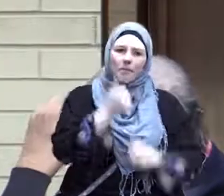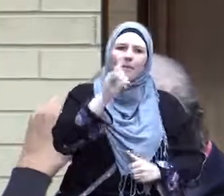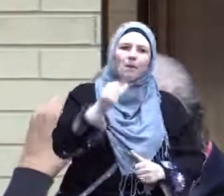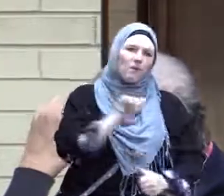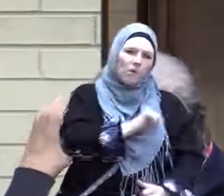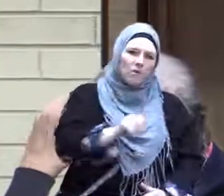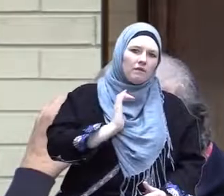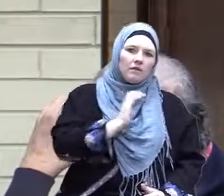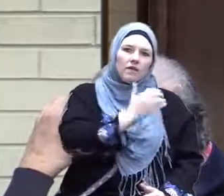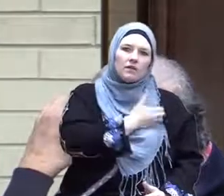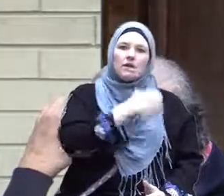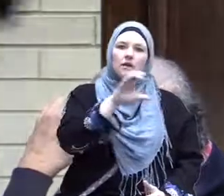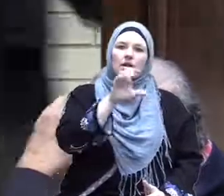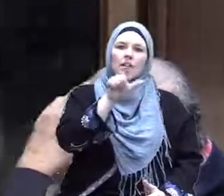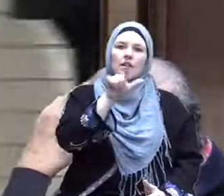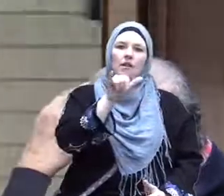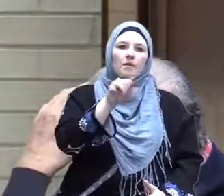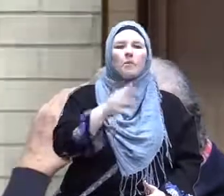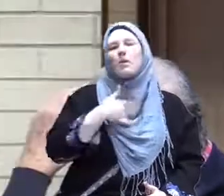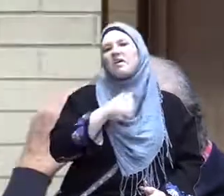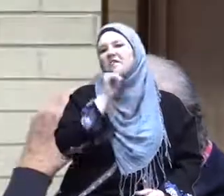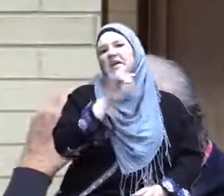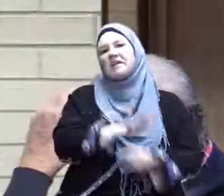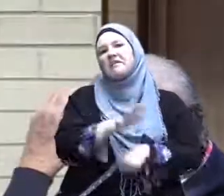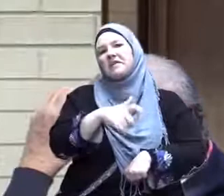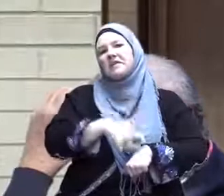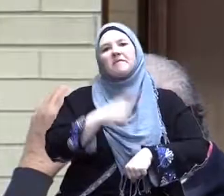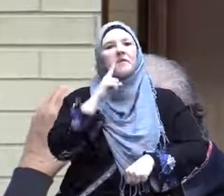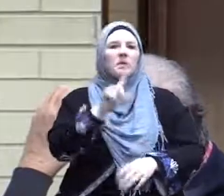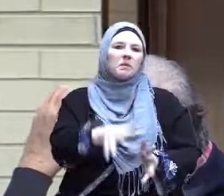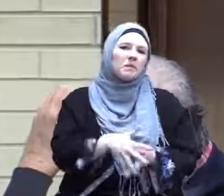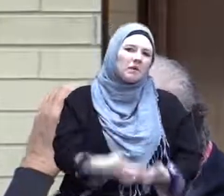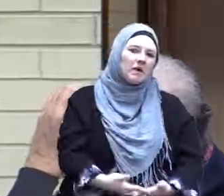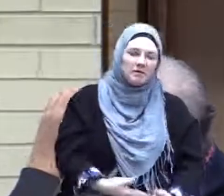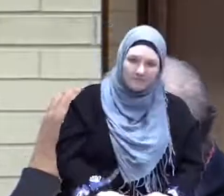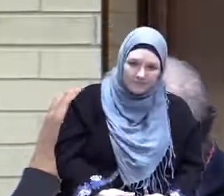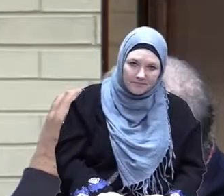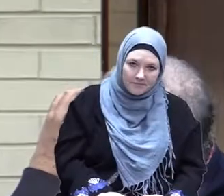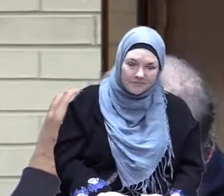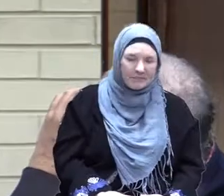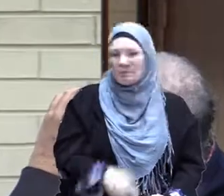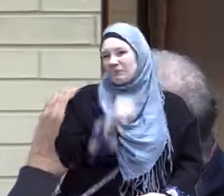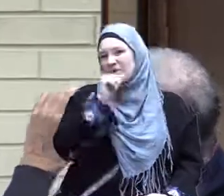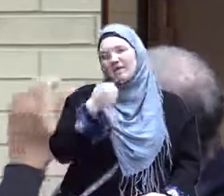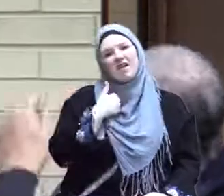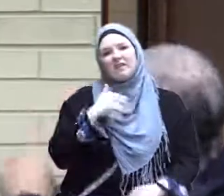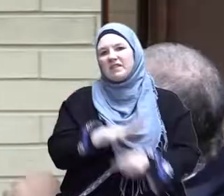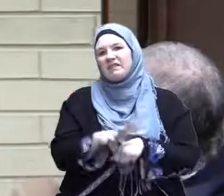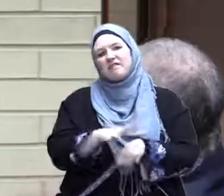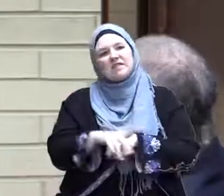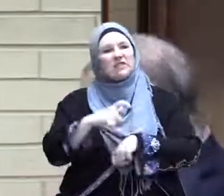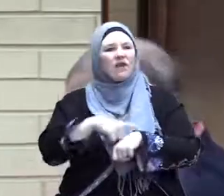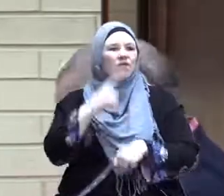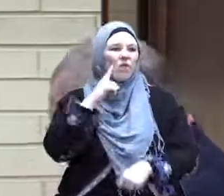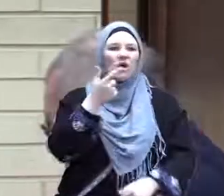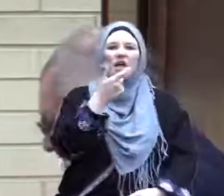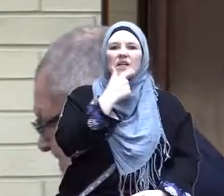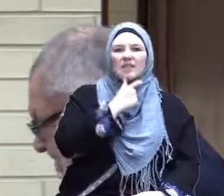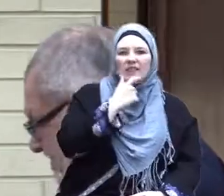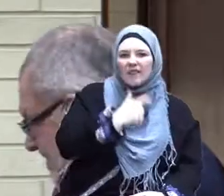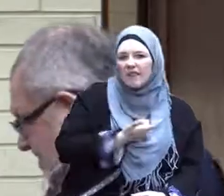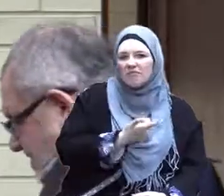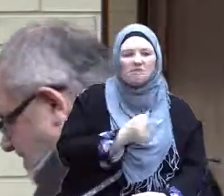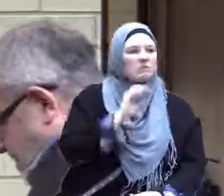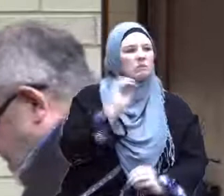us, claim that we have no time for the Quran. We have no time for hadith. We have